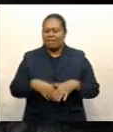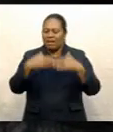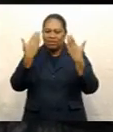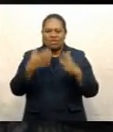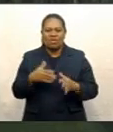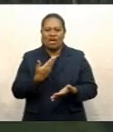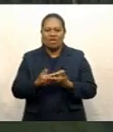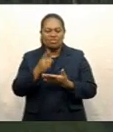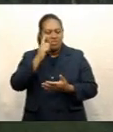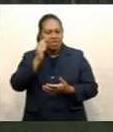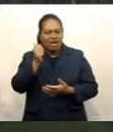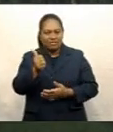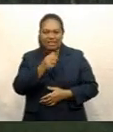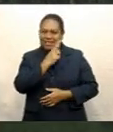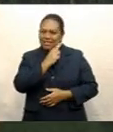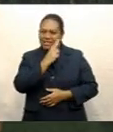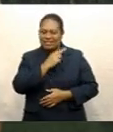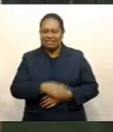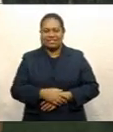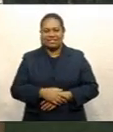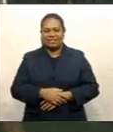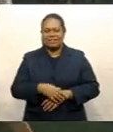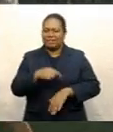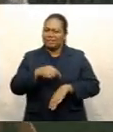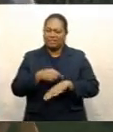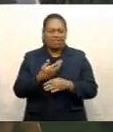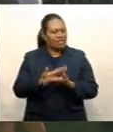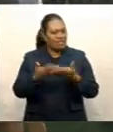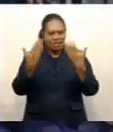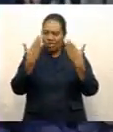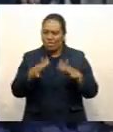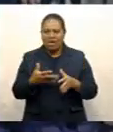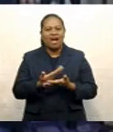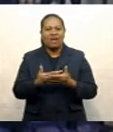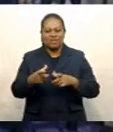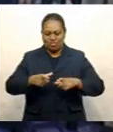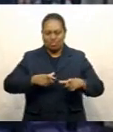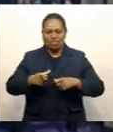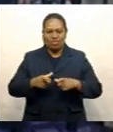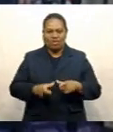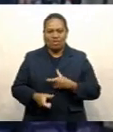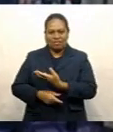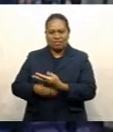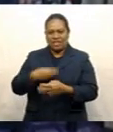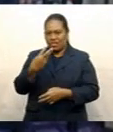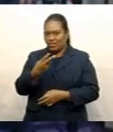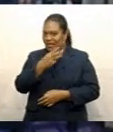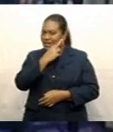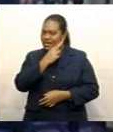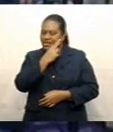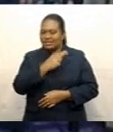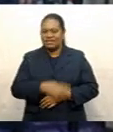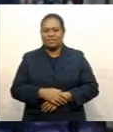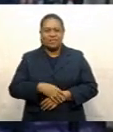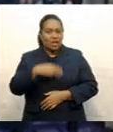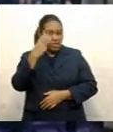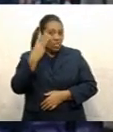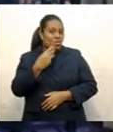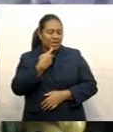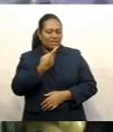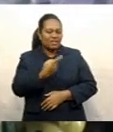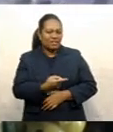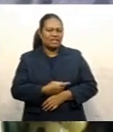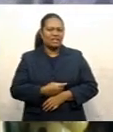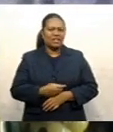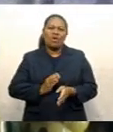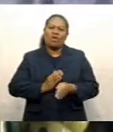them. They at times fight and I don't know how to control them. 71-year-old grandmother Nirmala Devi says the 3 are